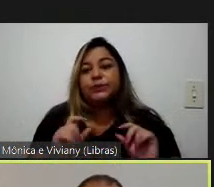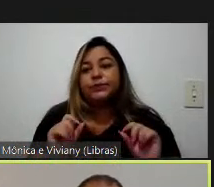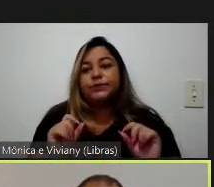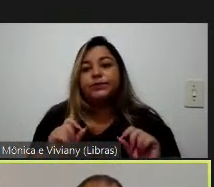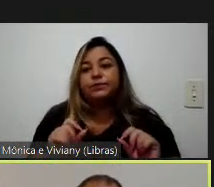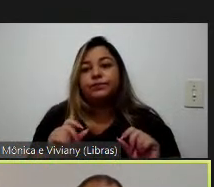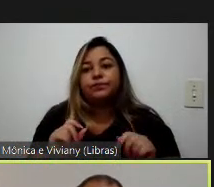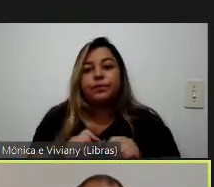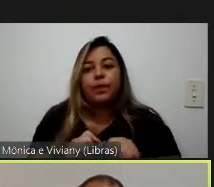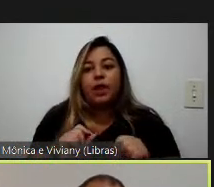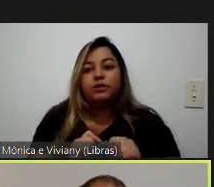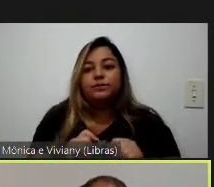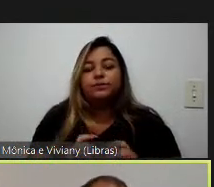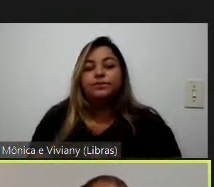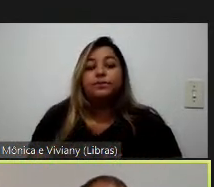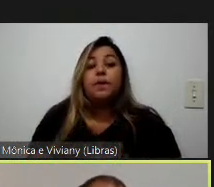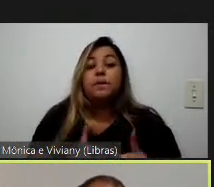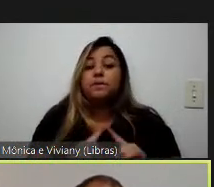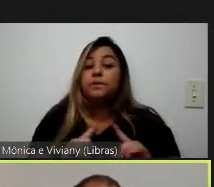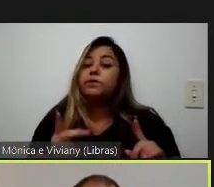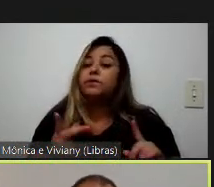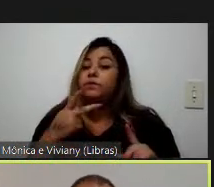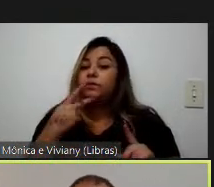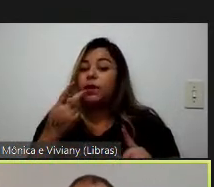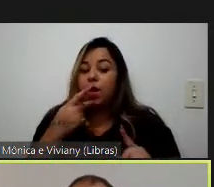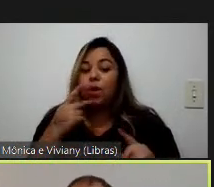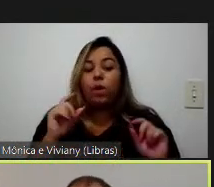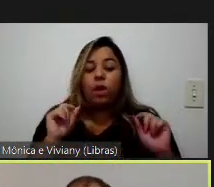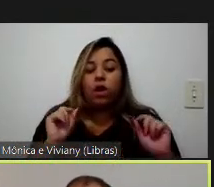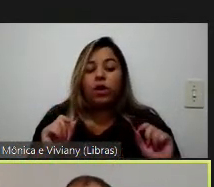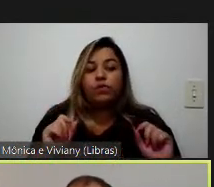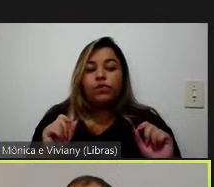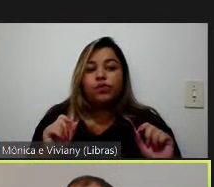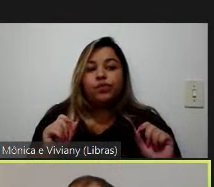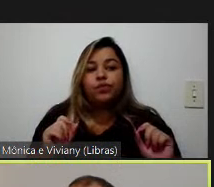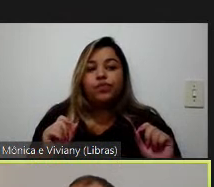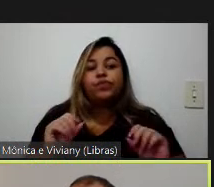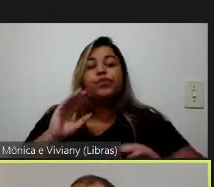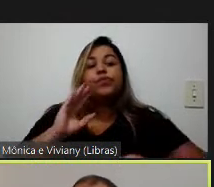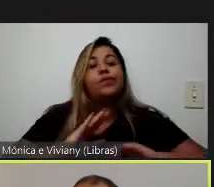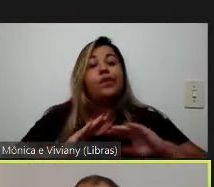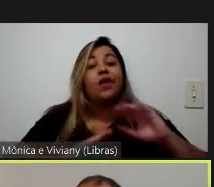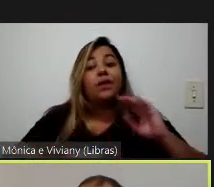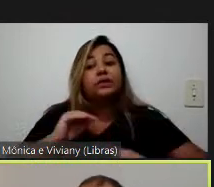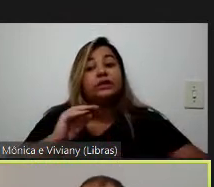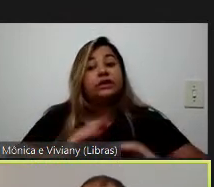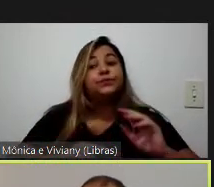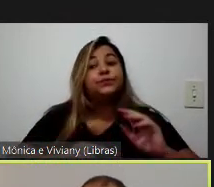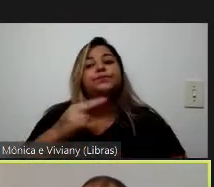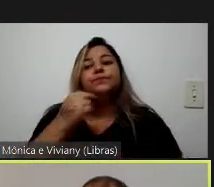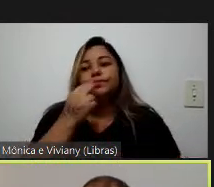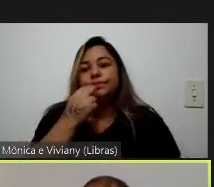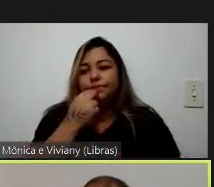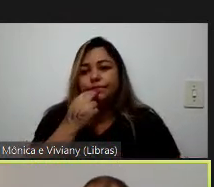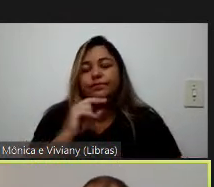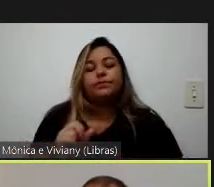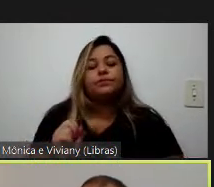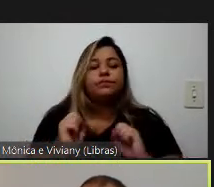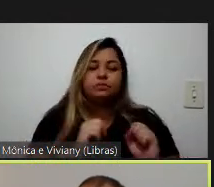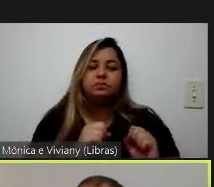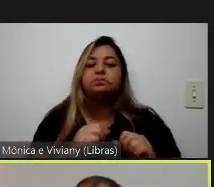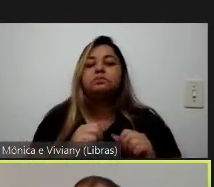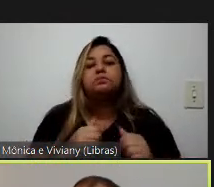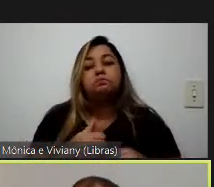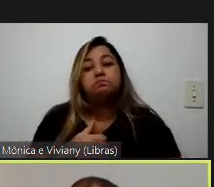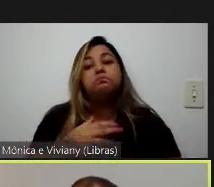What do I mean with this? Action on nutrition can only be successful and sustainable when it's based on broad support from